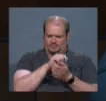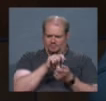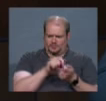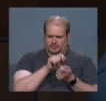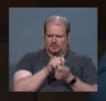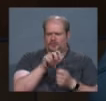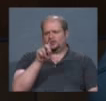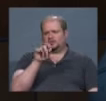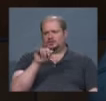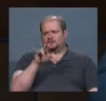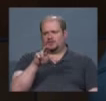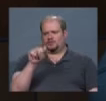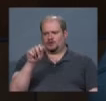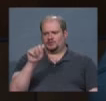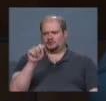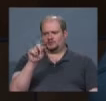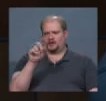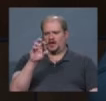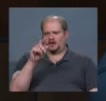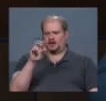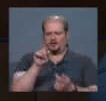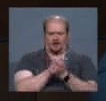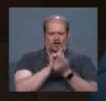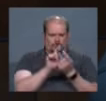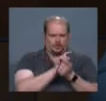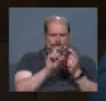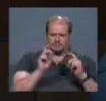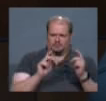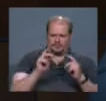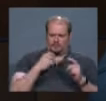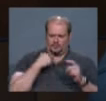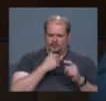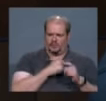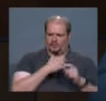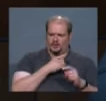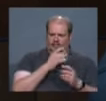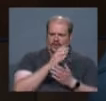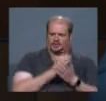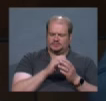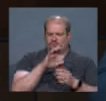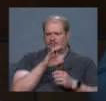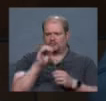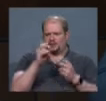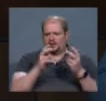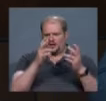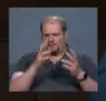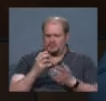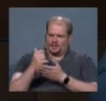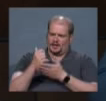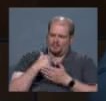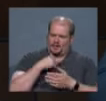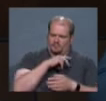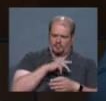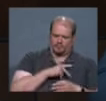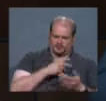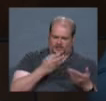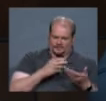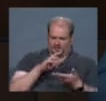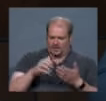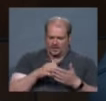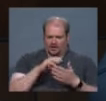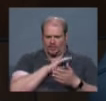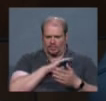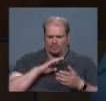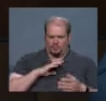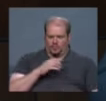particularly Director Adcock, greet people, and we would like some company. So I'm personally inviting all the board